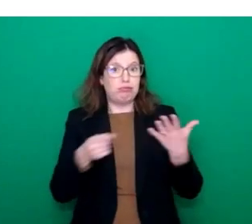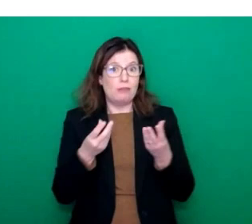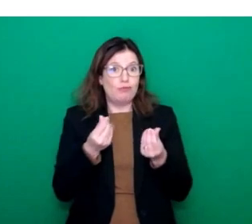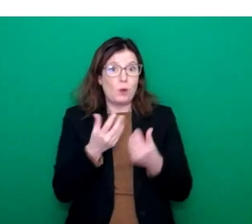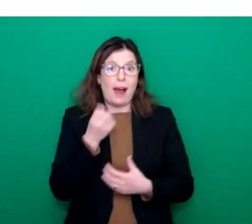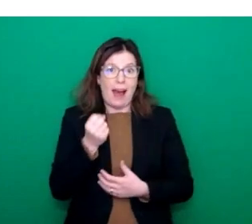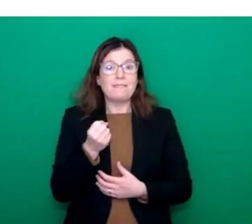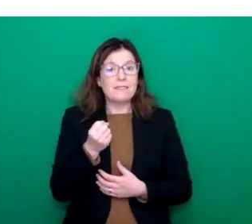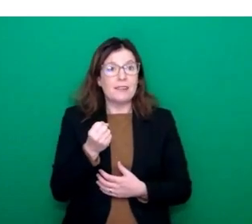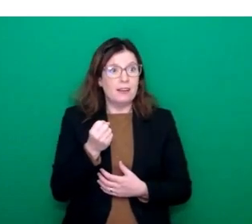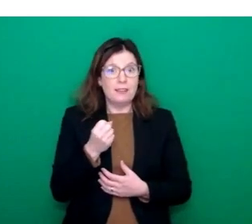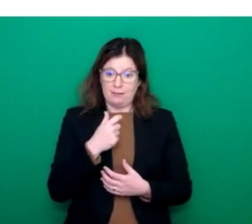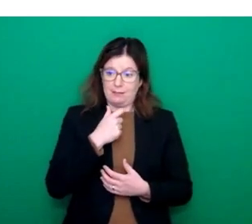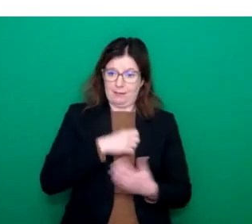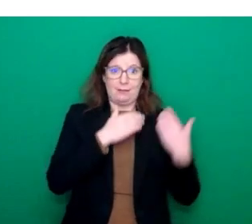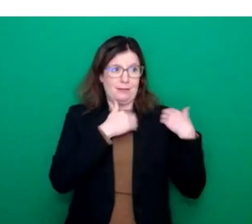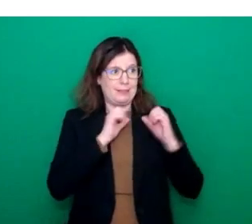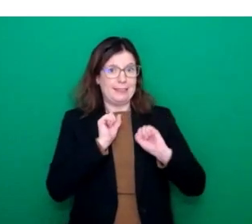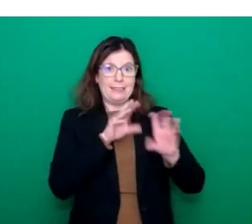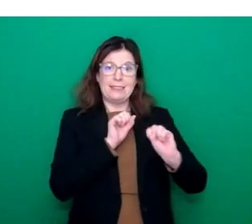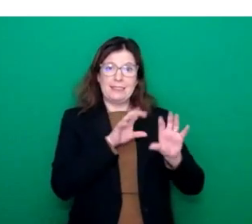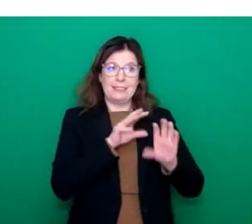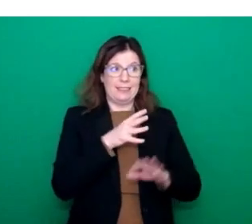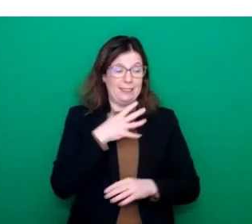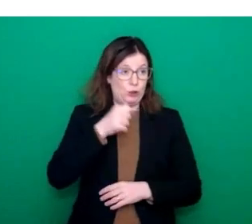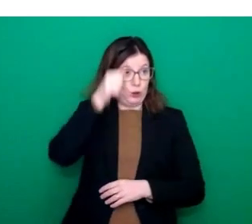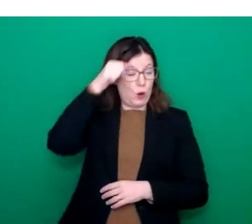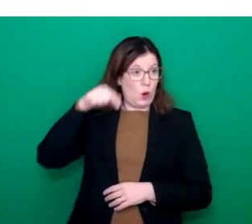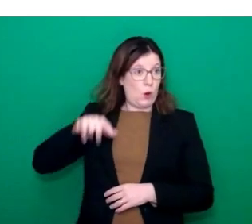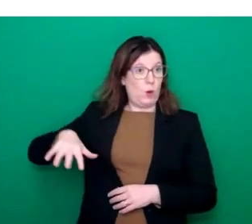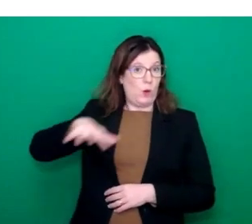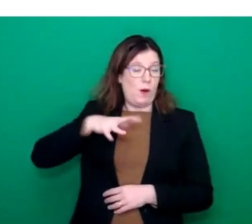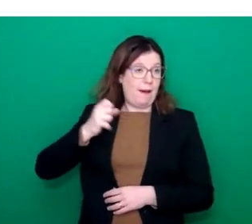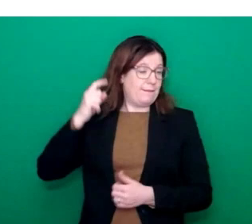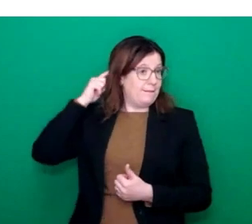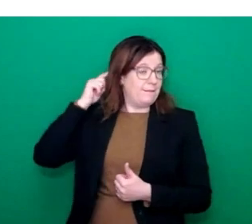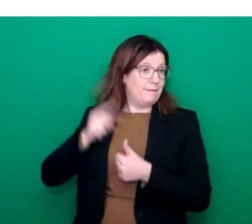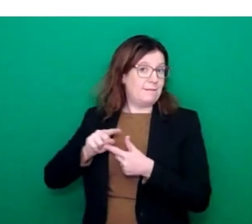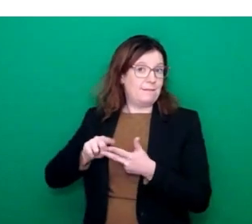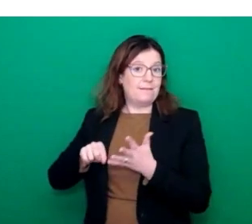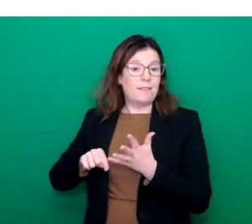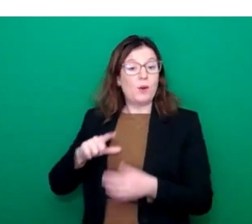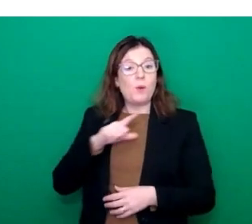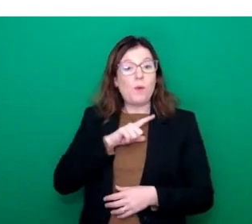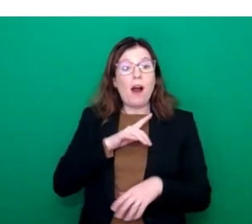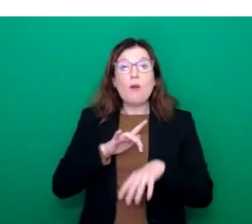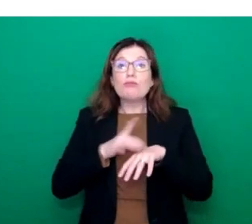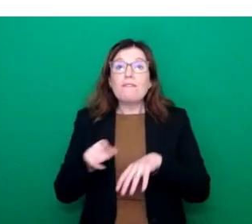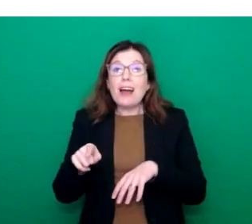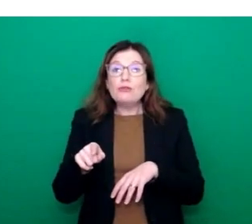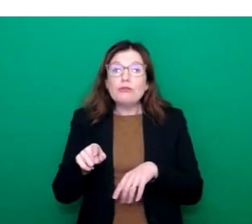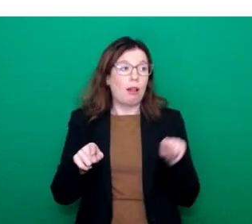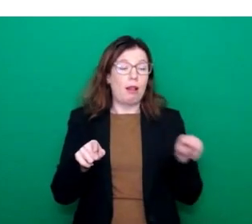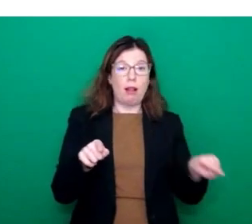role in itself, understanding the availability of these groups, because a lot of professionals or a lot of patients aren't